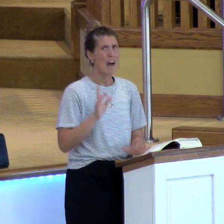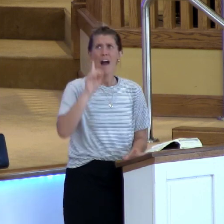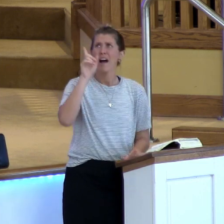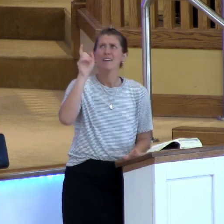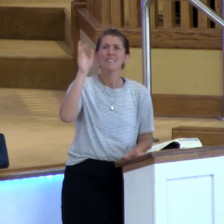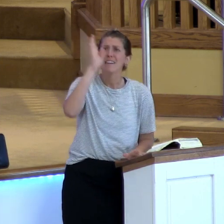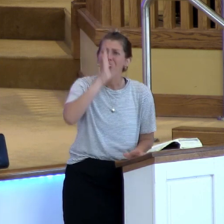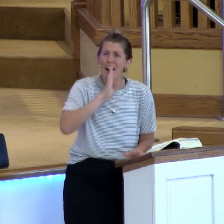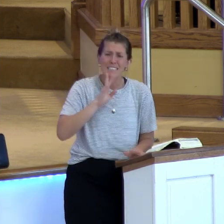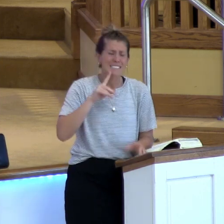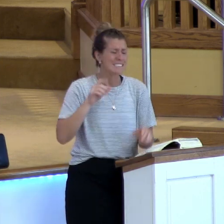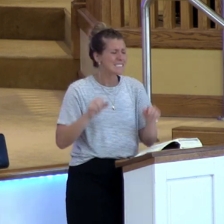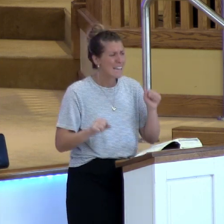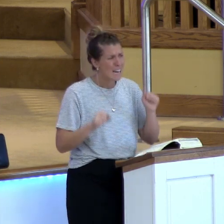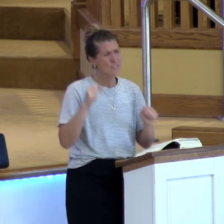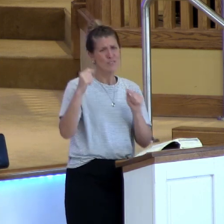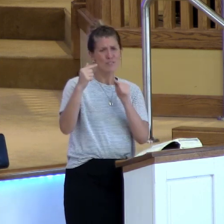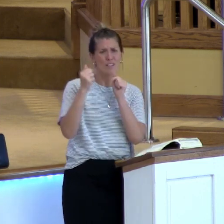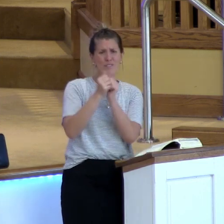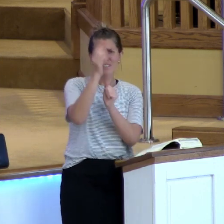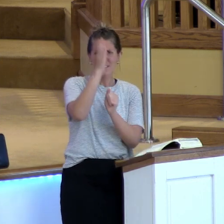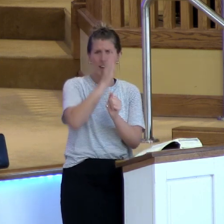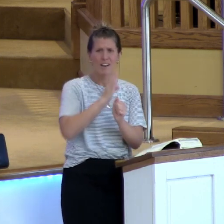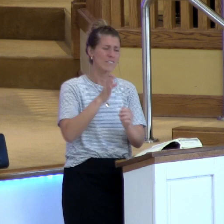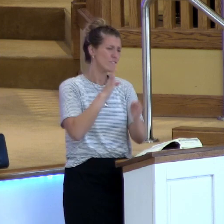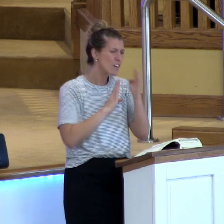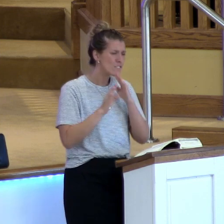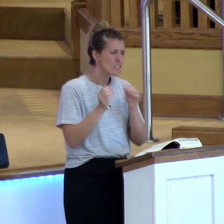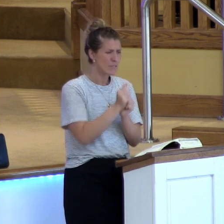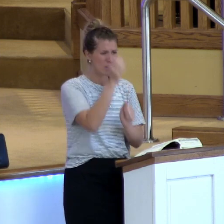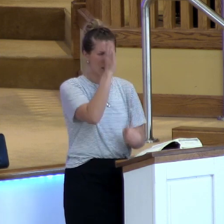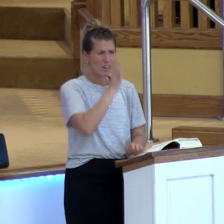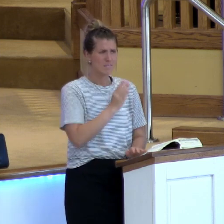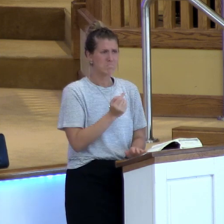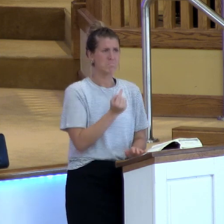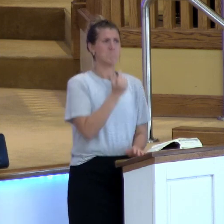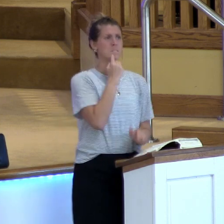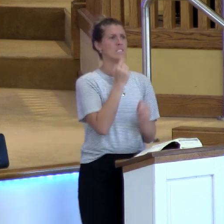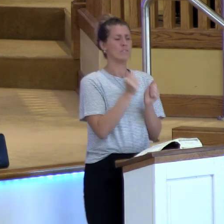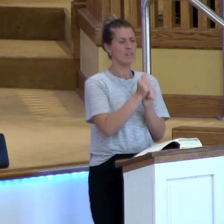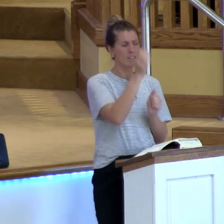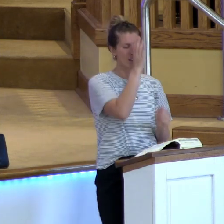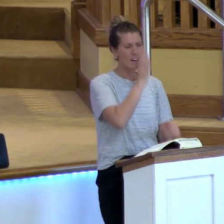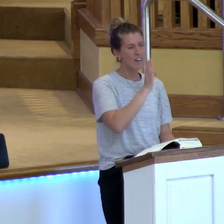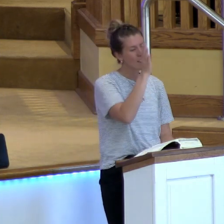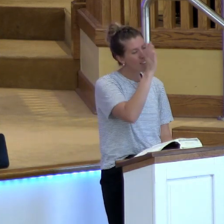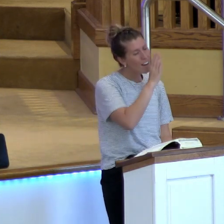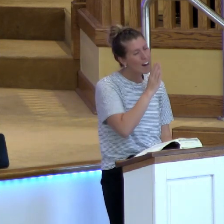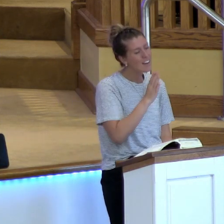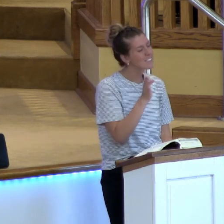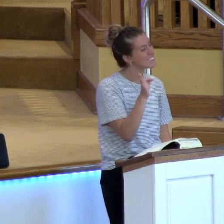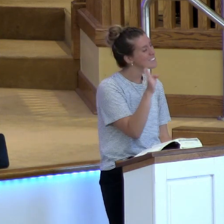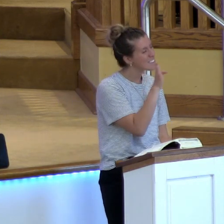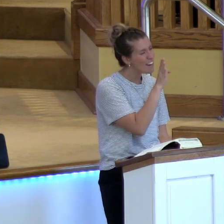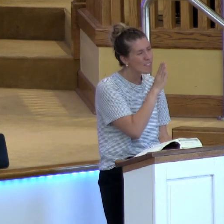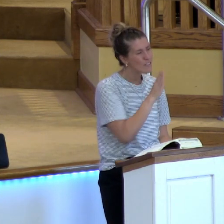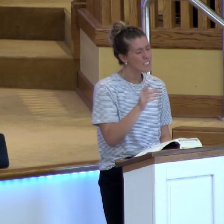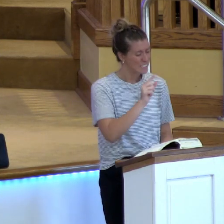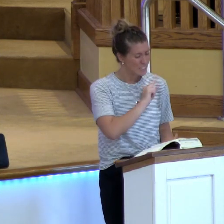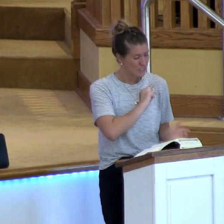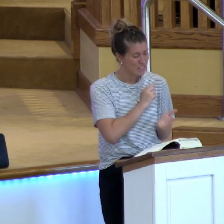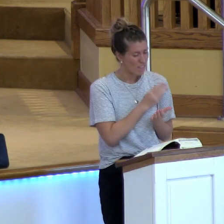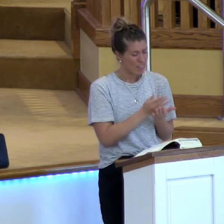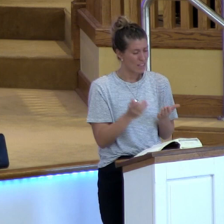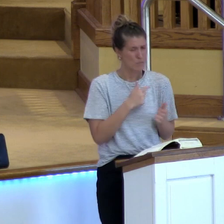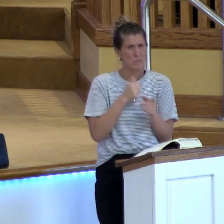God, struggling with God, frustrated at God, and getting bitter at God. And God is never guilty of the things that we accuse